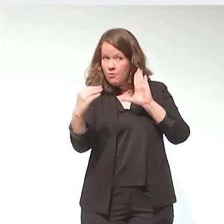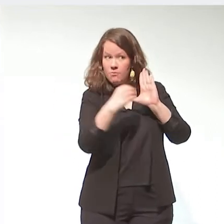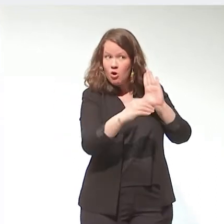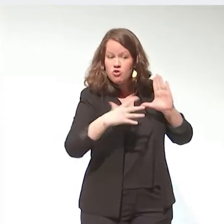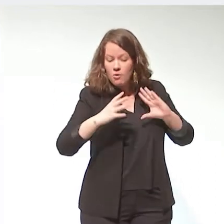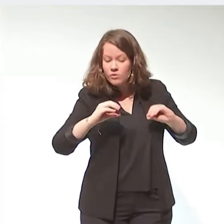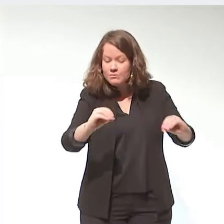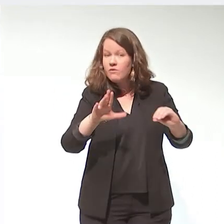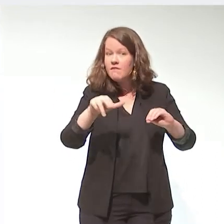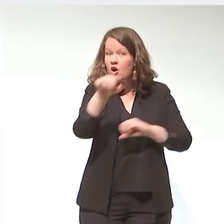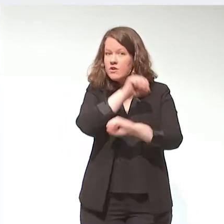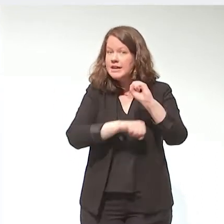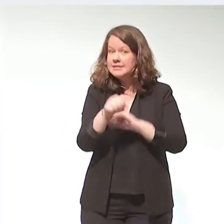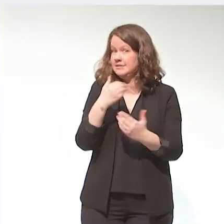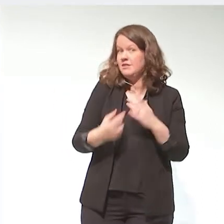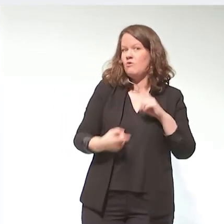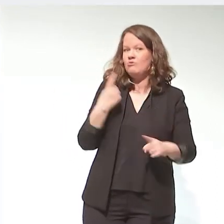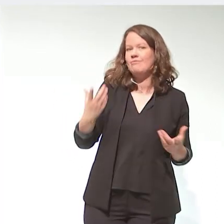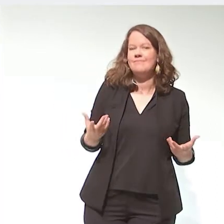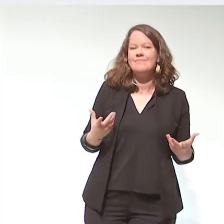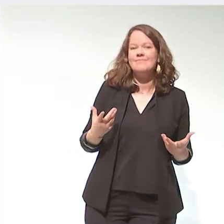national legislations.